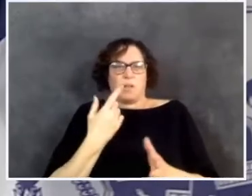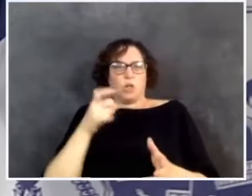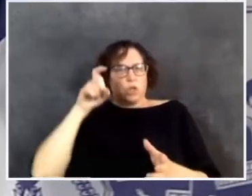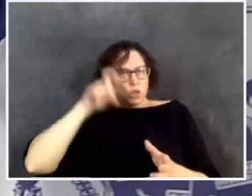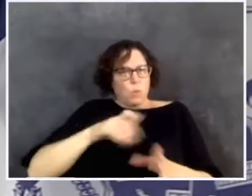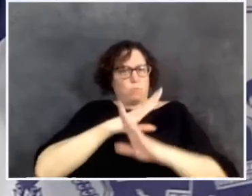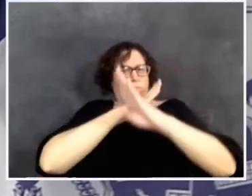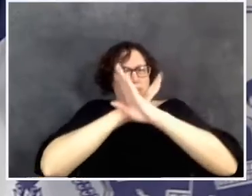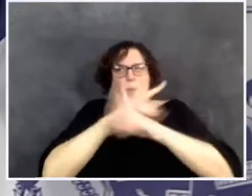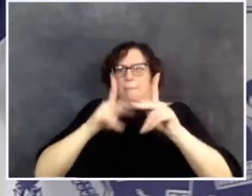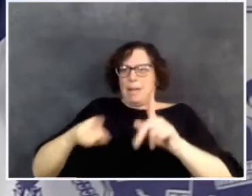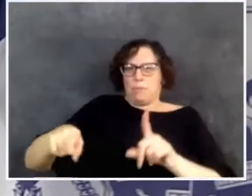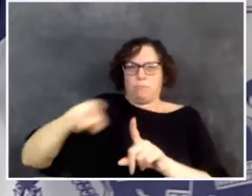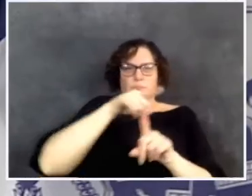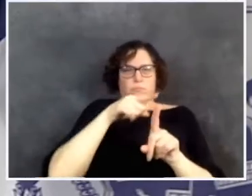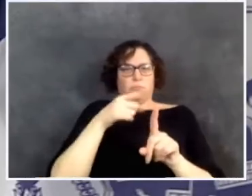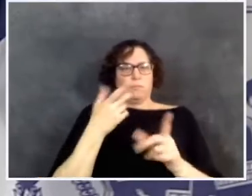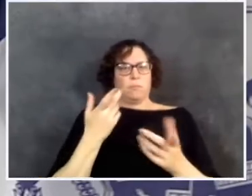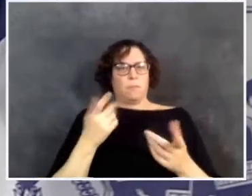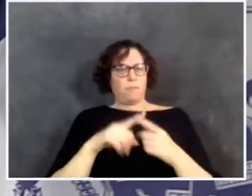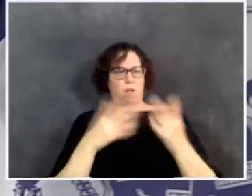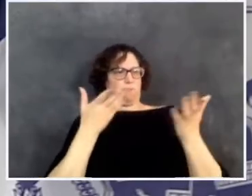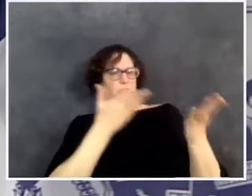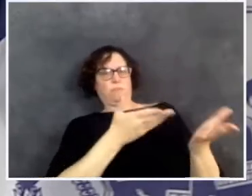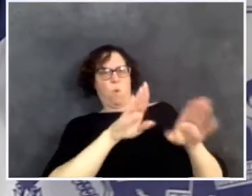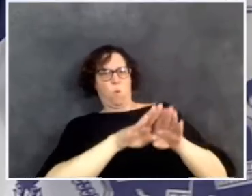these things do not keep on